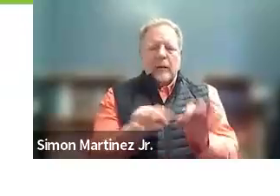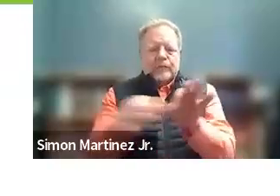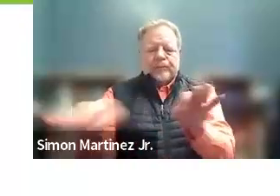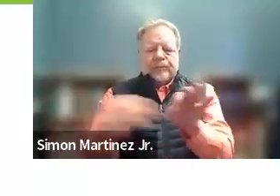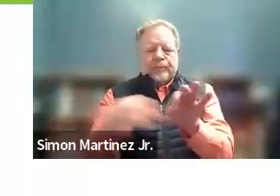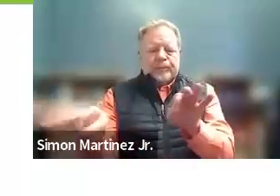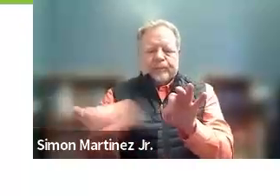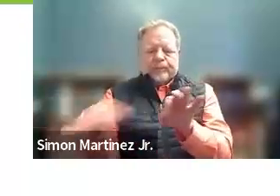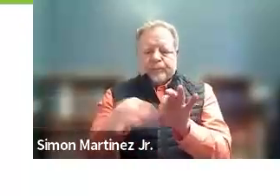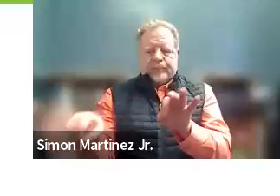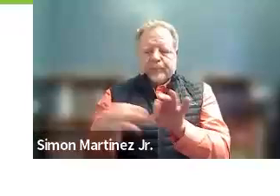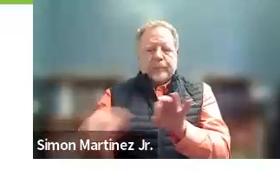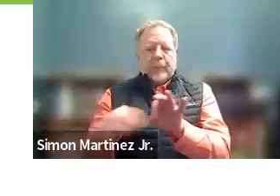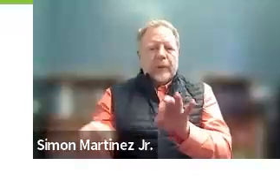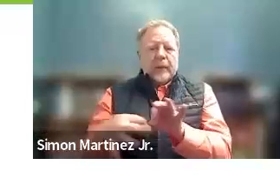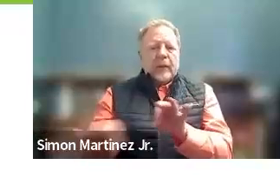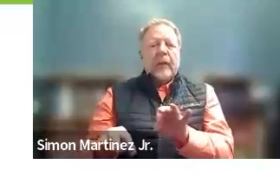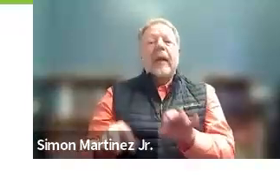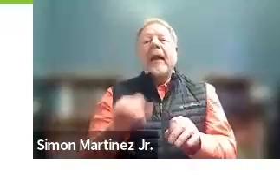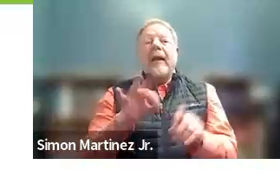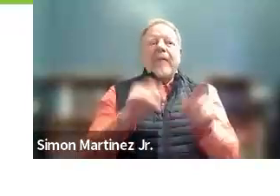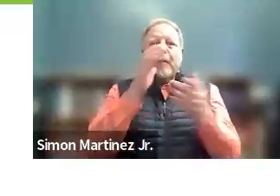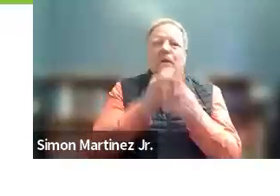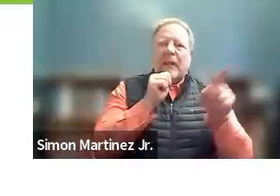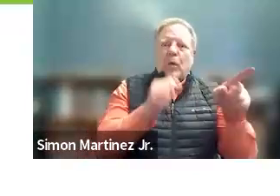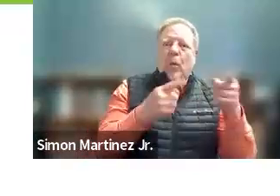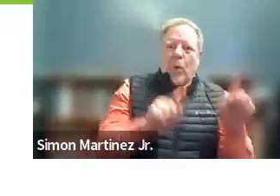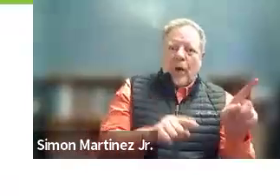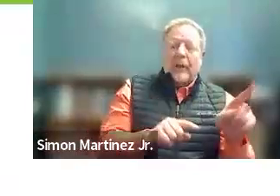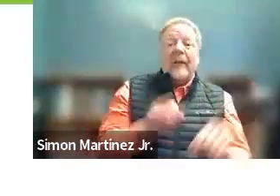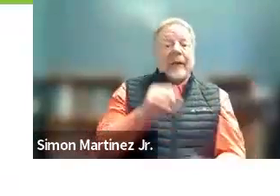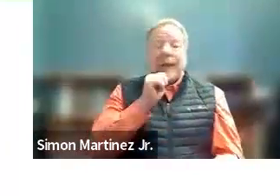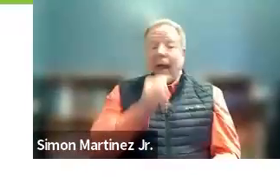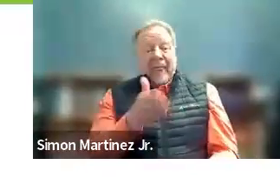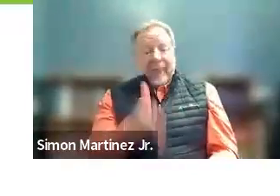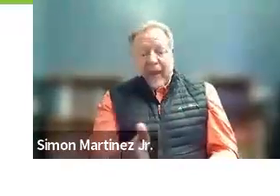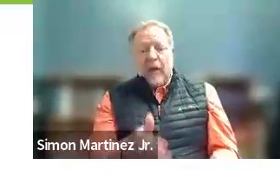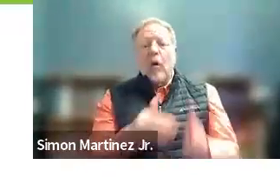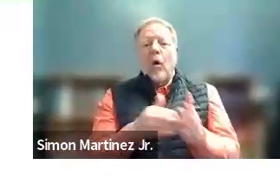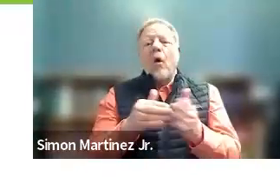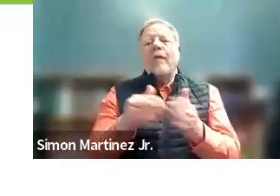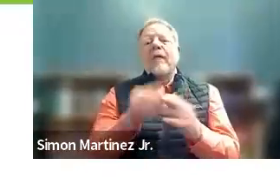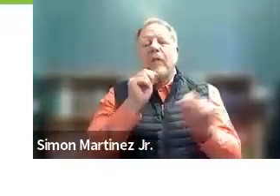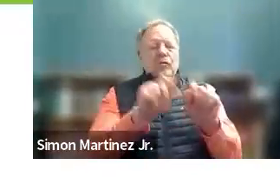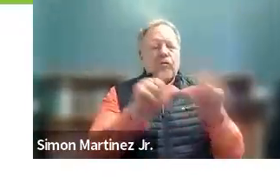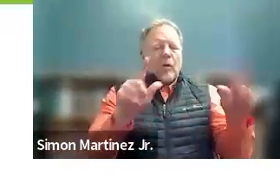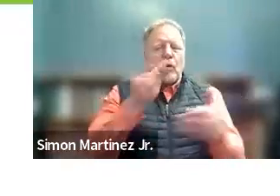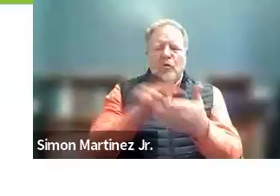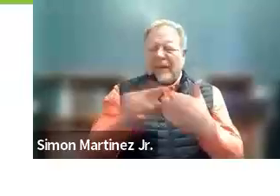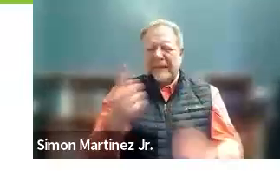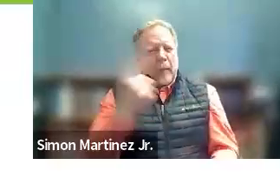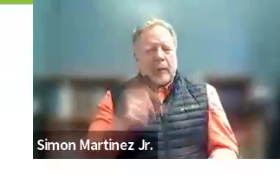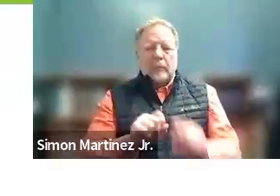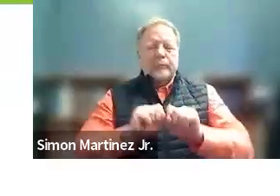alternative text if it's there. If it's not there, oftentimes the screen reader would want to read something out.